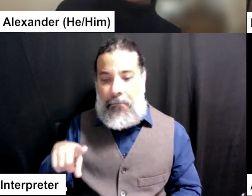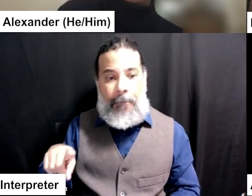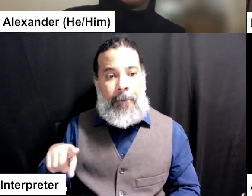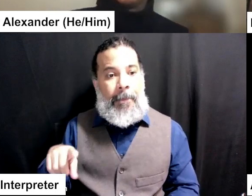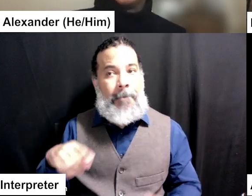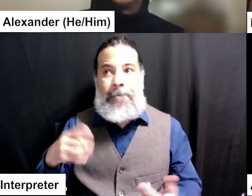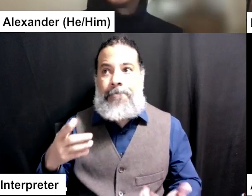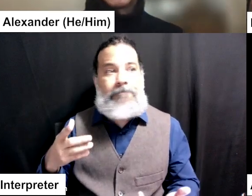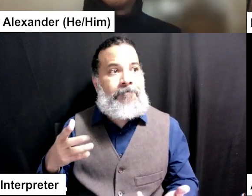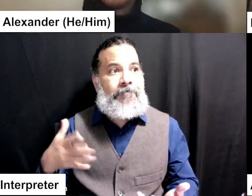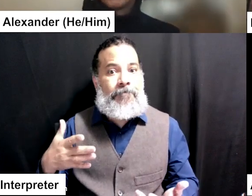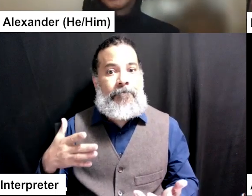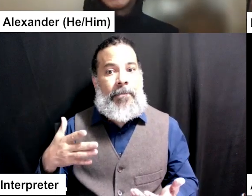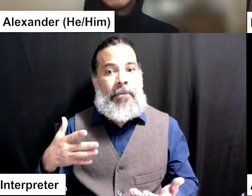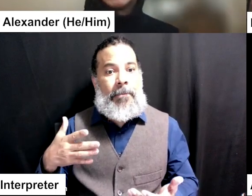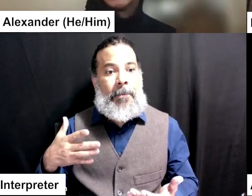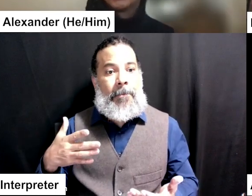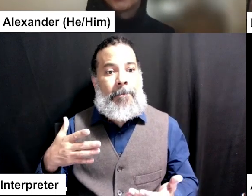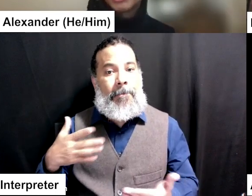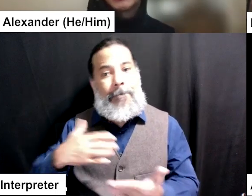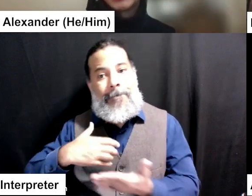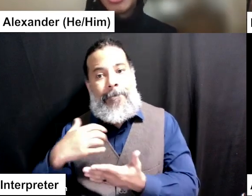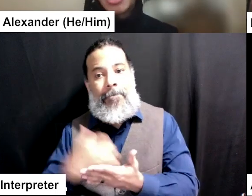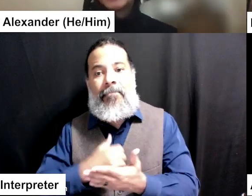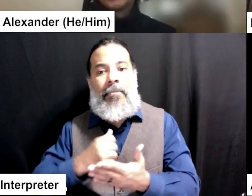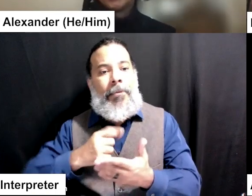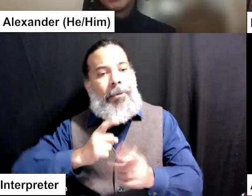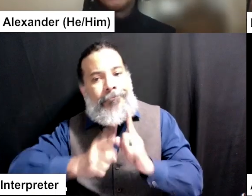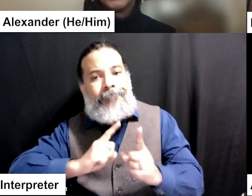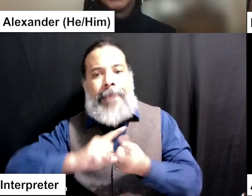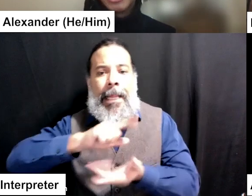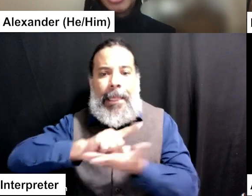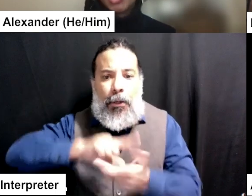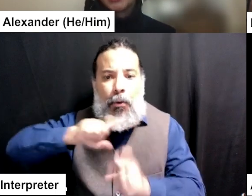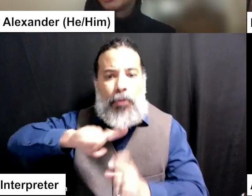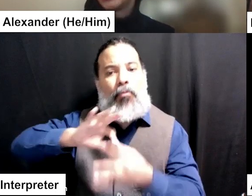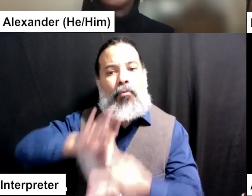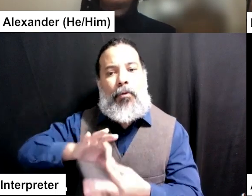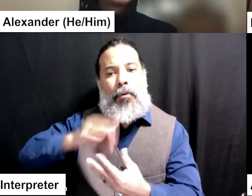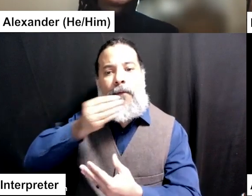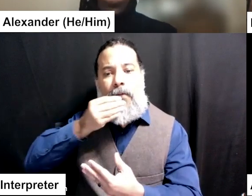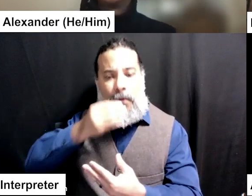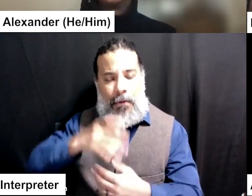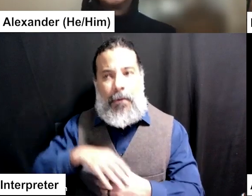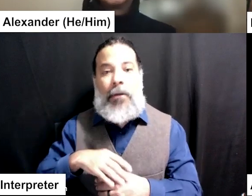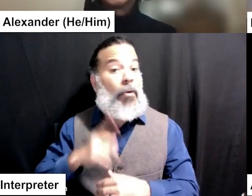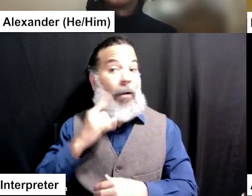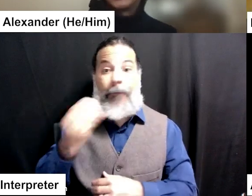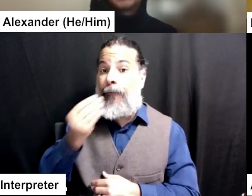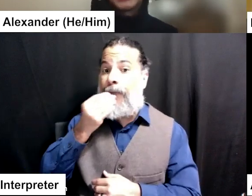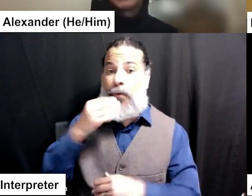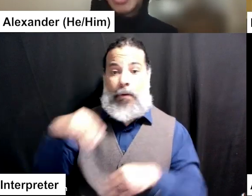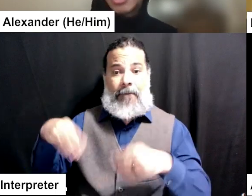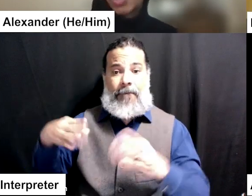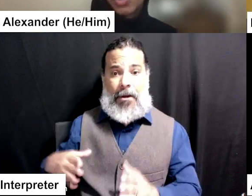really use them for any legal questions that they had on food-related issues. So if a food vendor